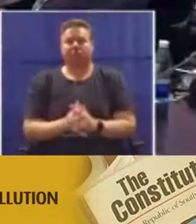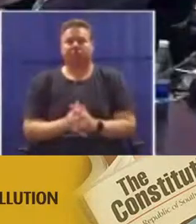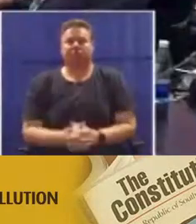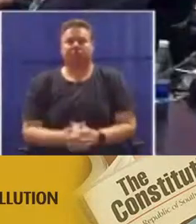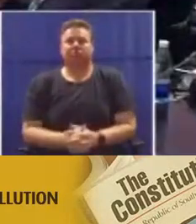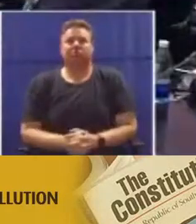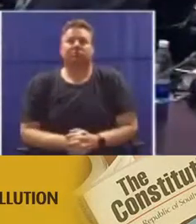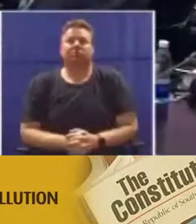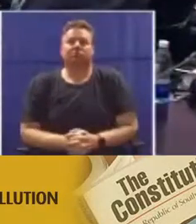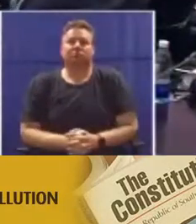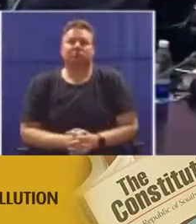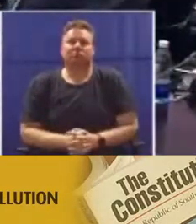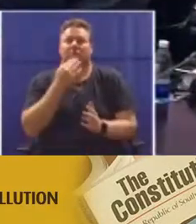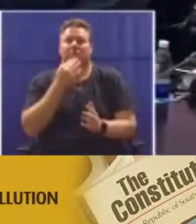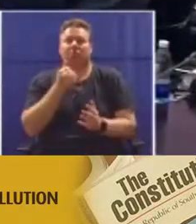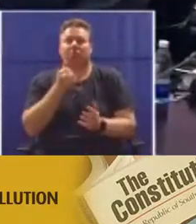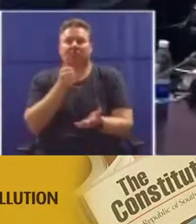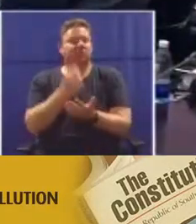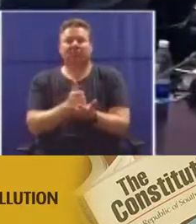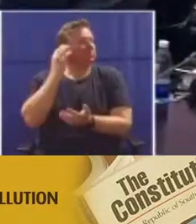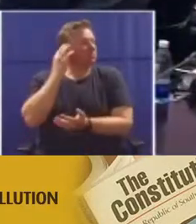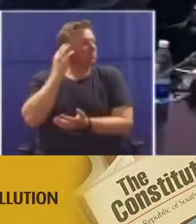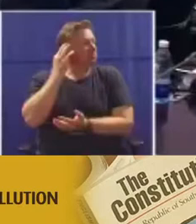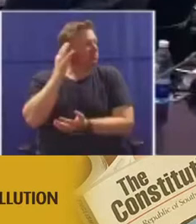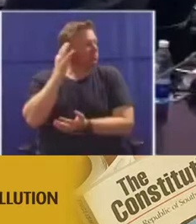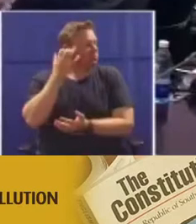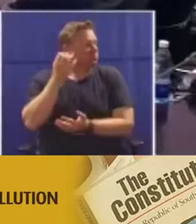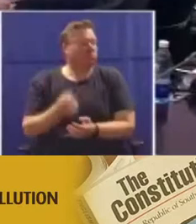Please take up your seats.